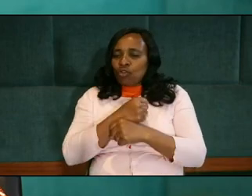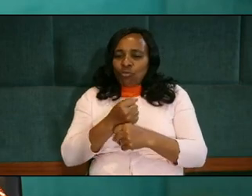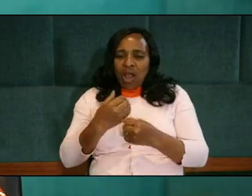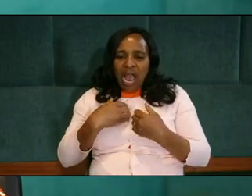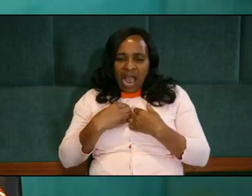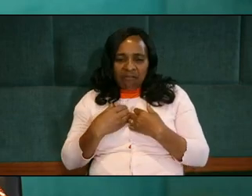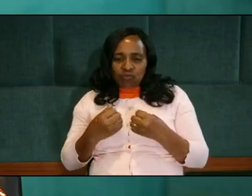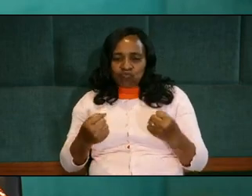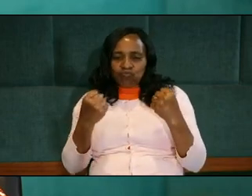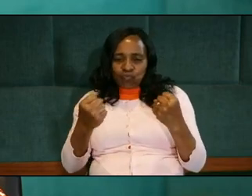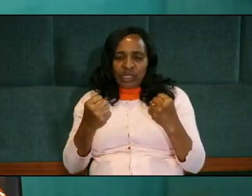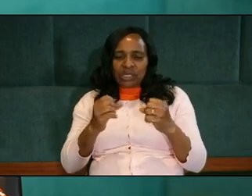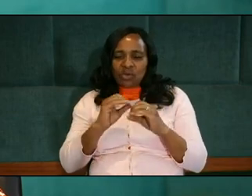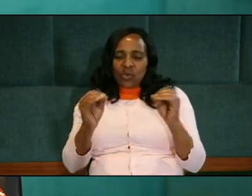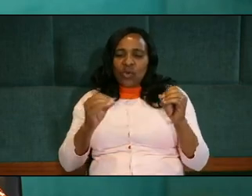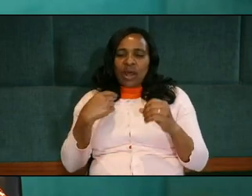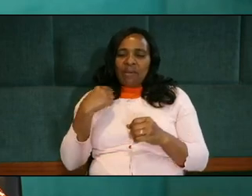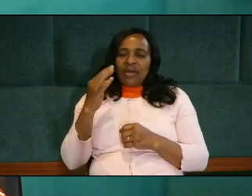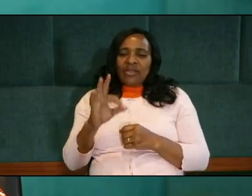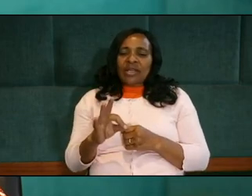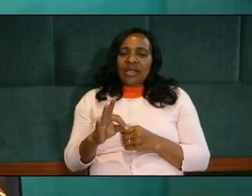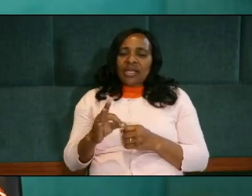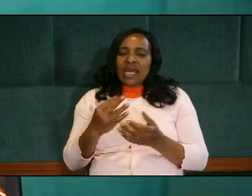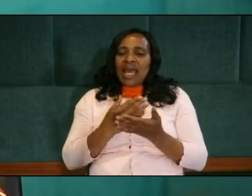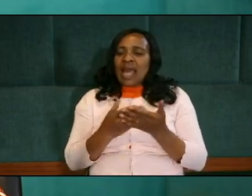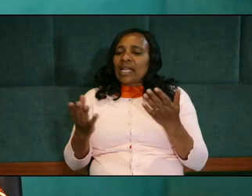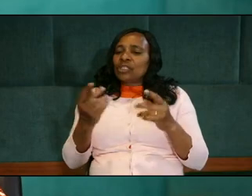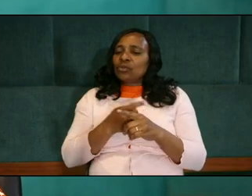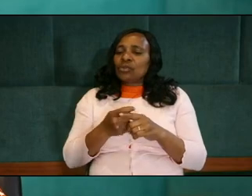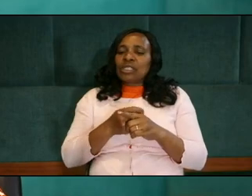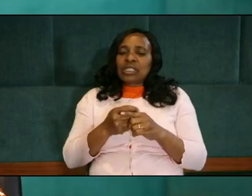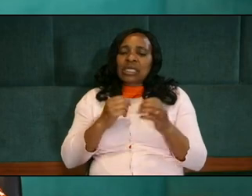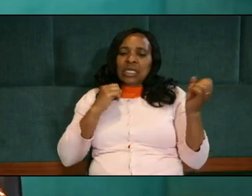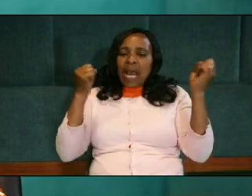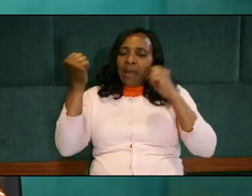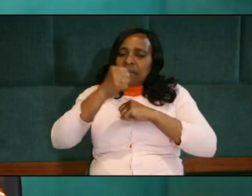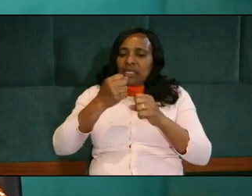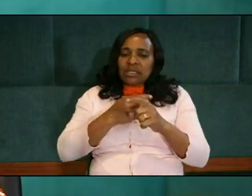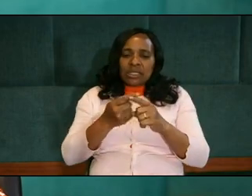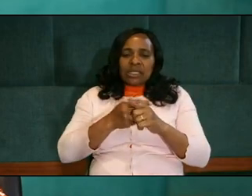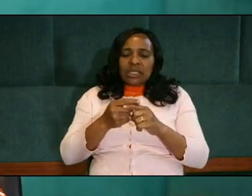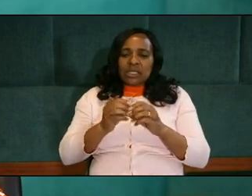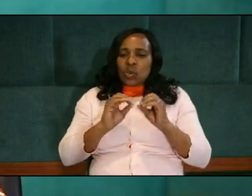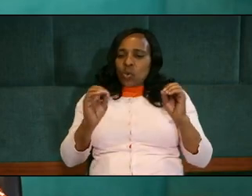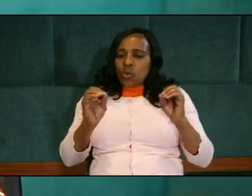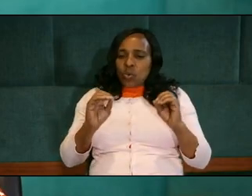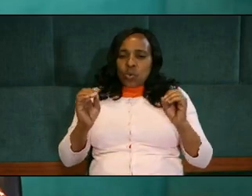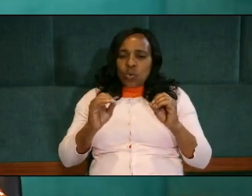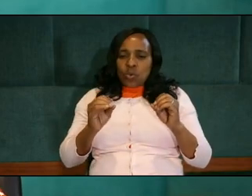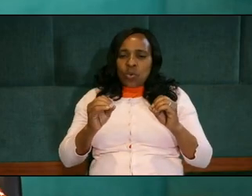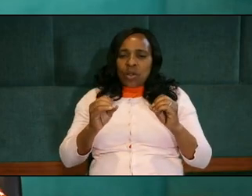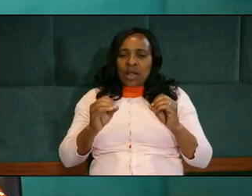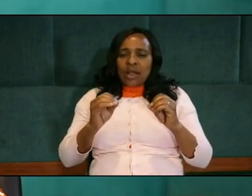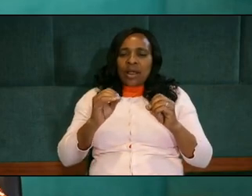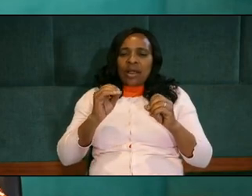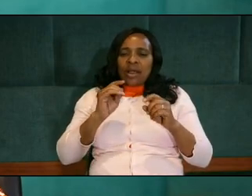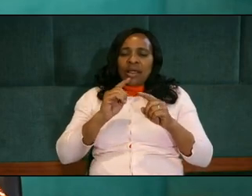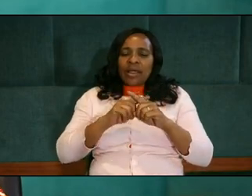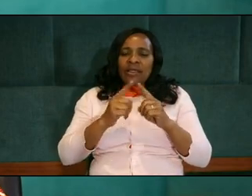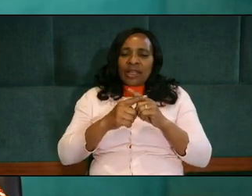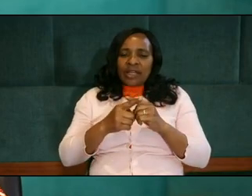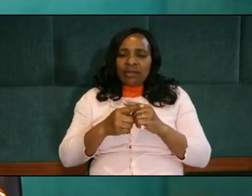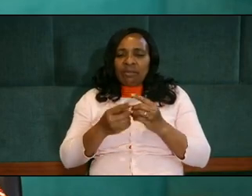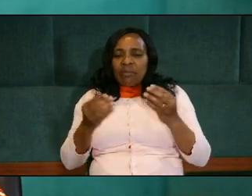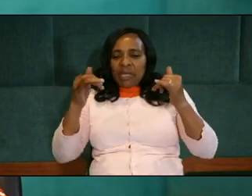none of that. Three, he's not even had any training, any military training. You can say that he went to this boot